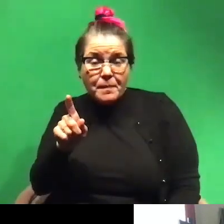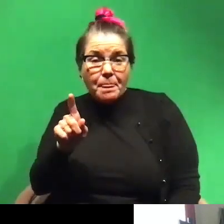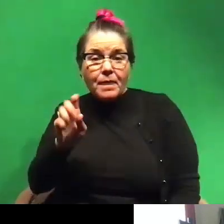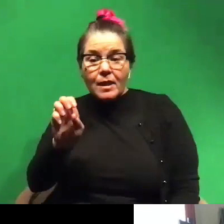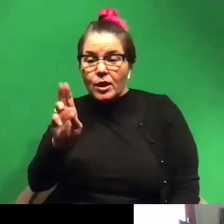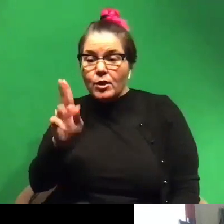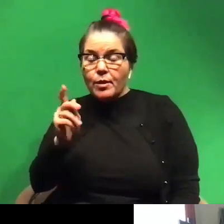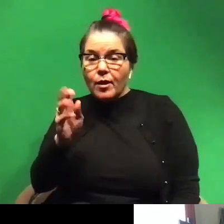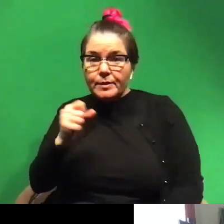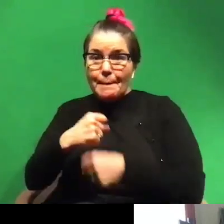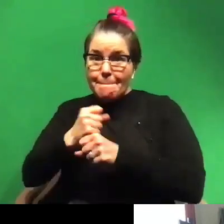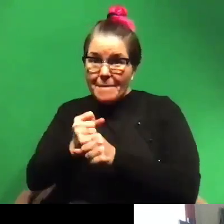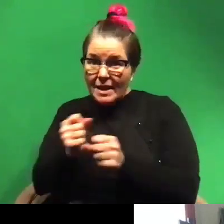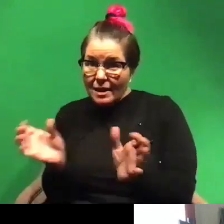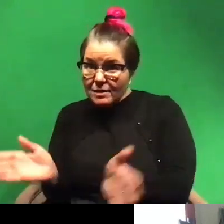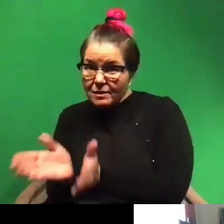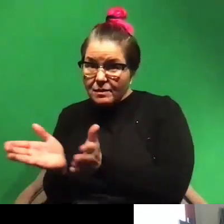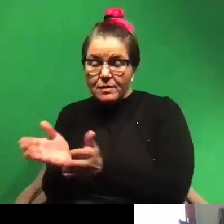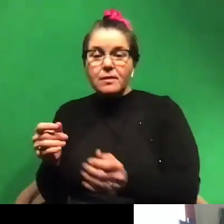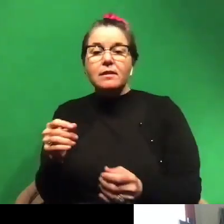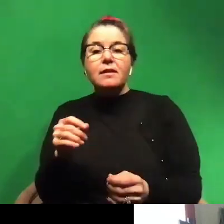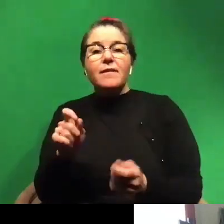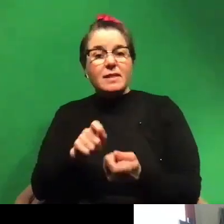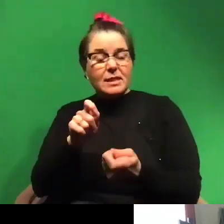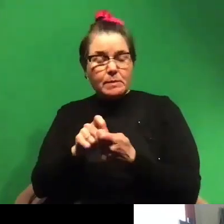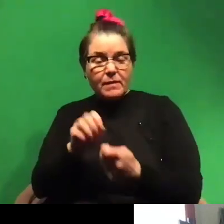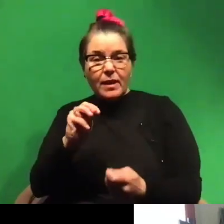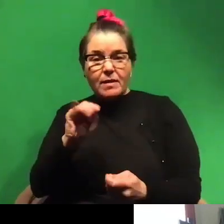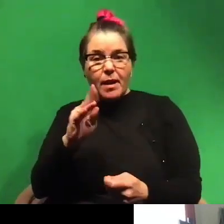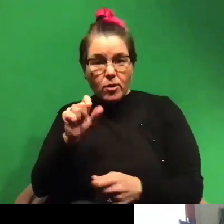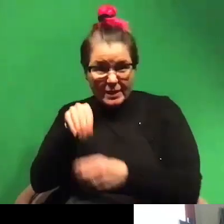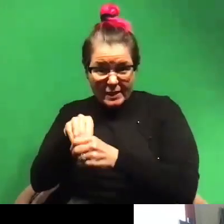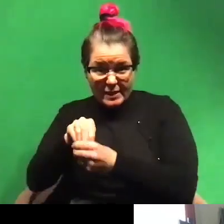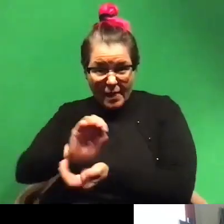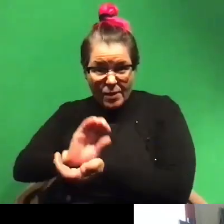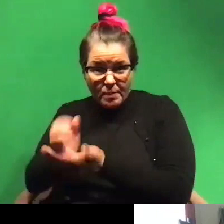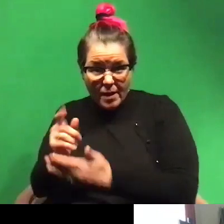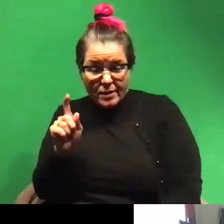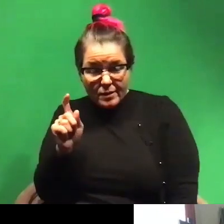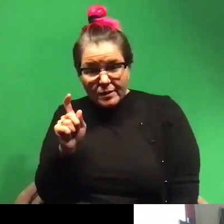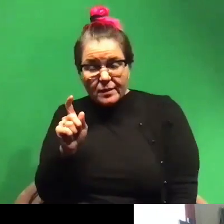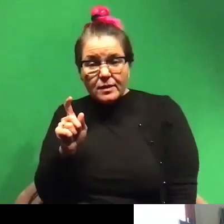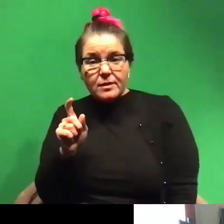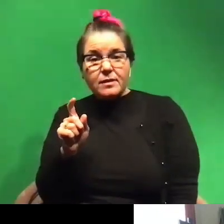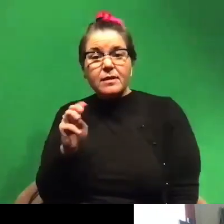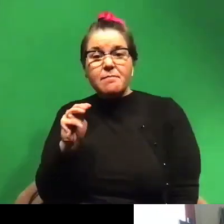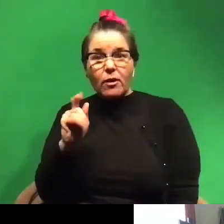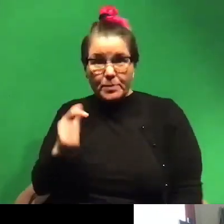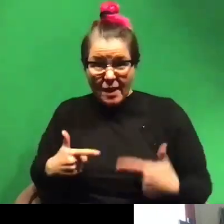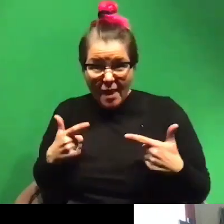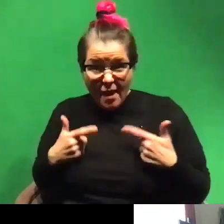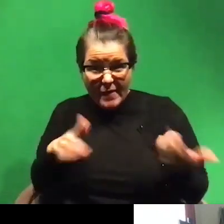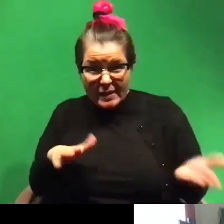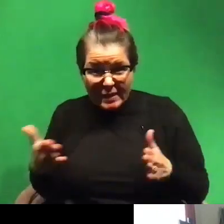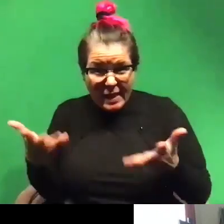eukaryotes actually making the piles? And then are there specific microbes in those piles? And then are those microbes alive or dead? Like,